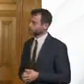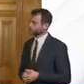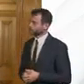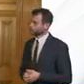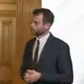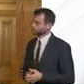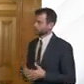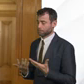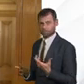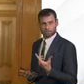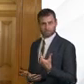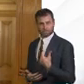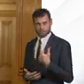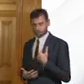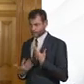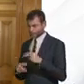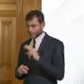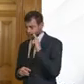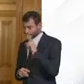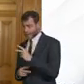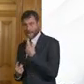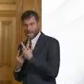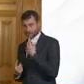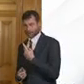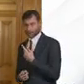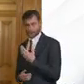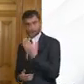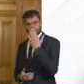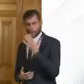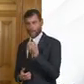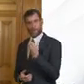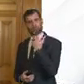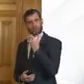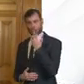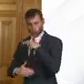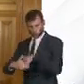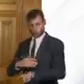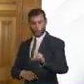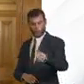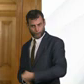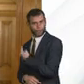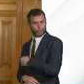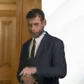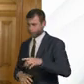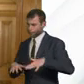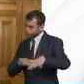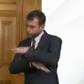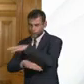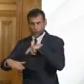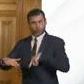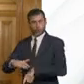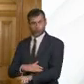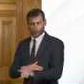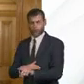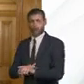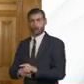that i've seen that the current levels of tube uh tube provision uh should be as